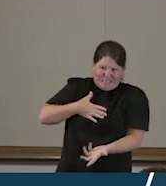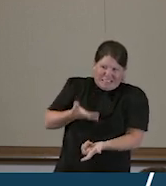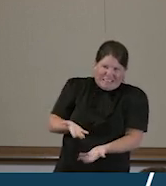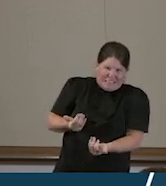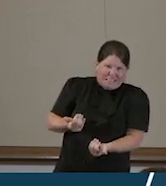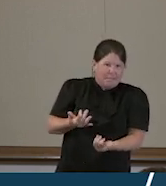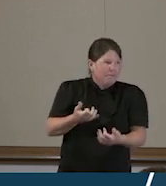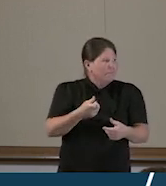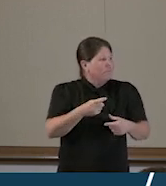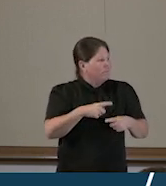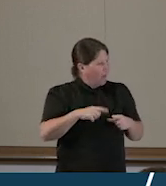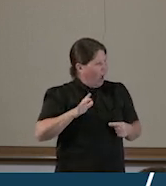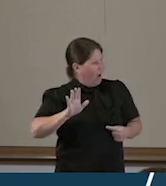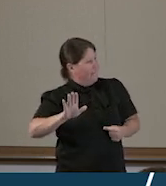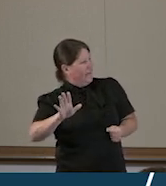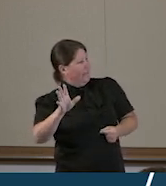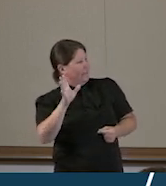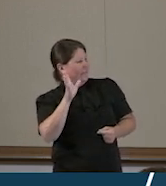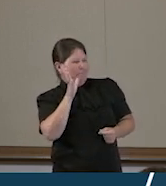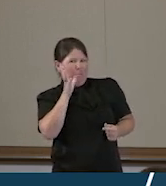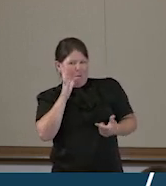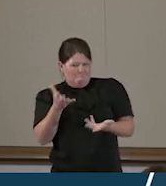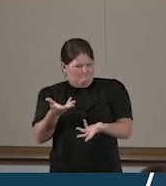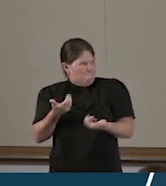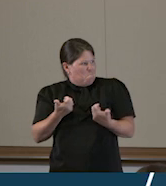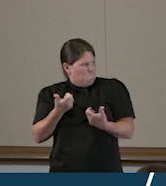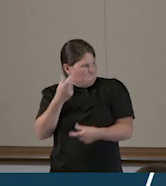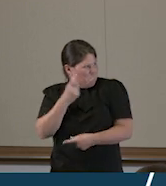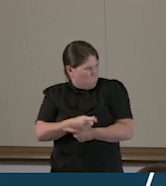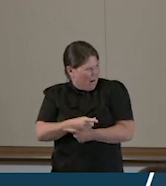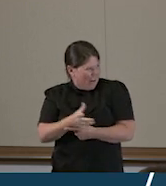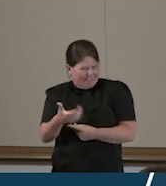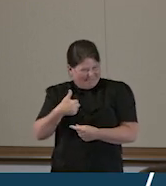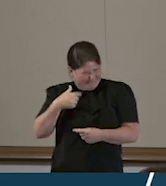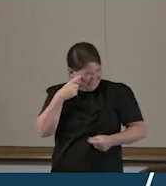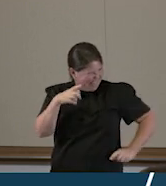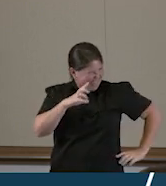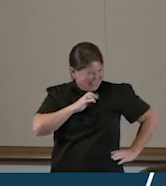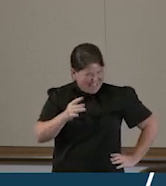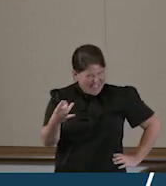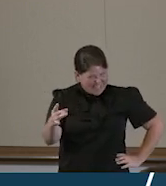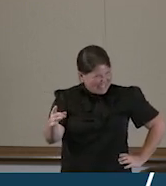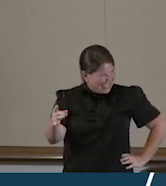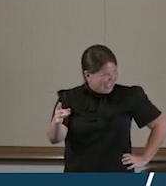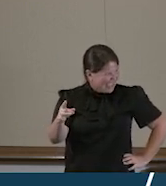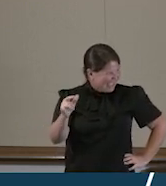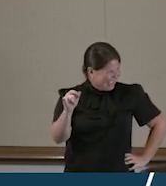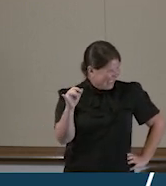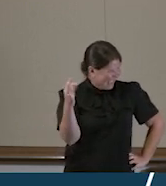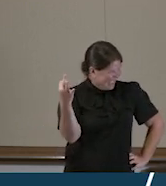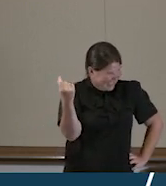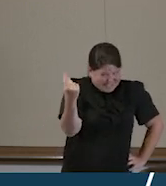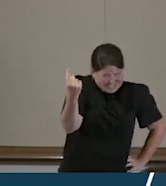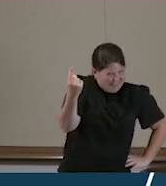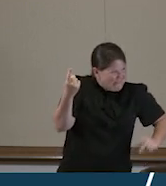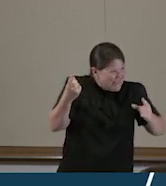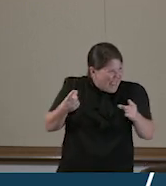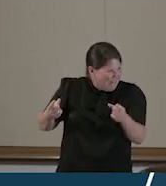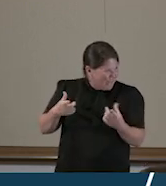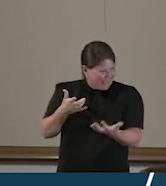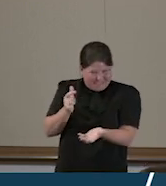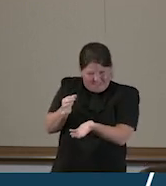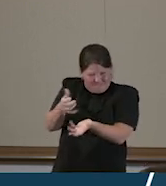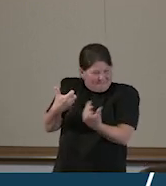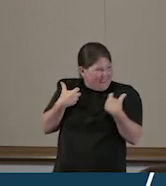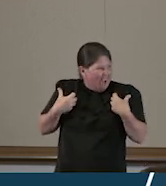being realistic, I'm like, what's it gonna look like if he's 18 and something happens? If he has something that's a health